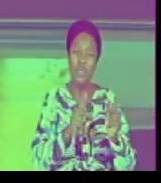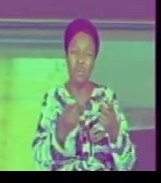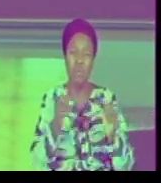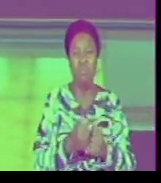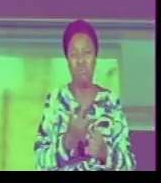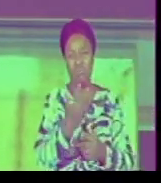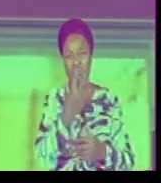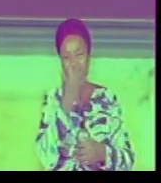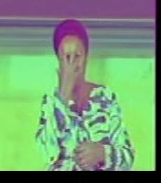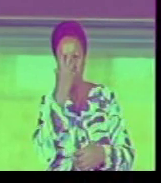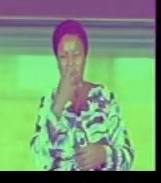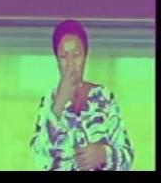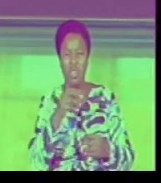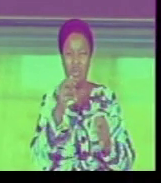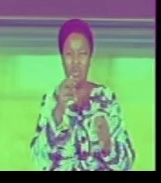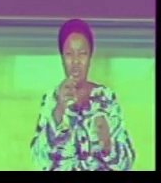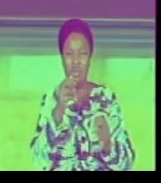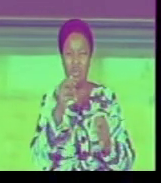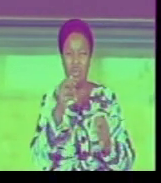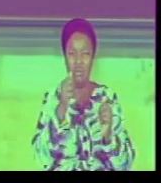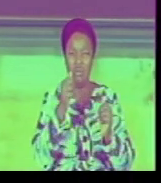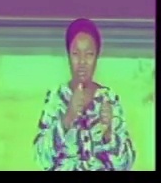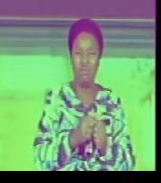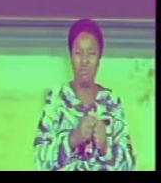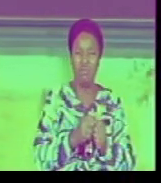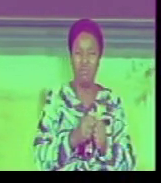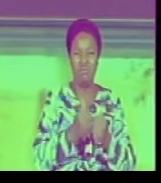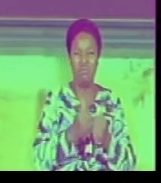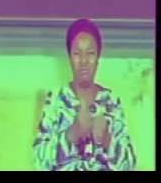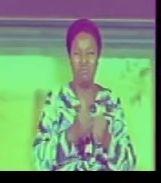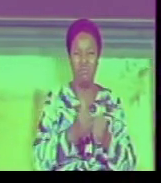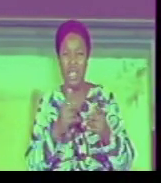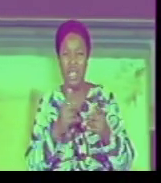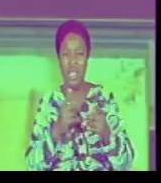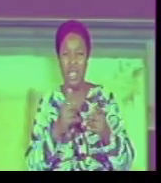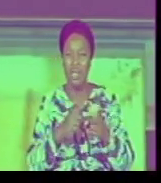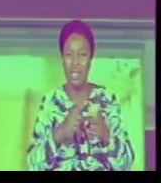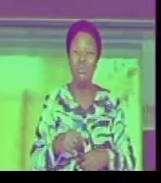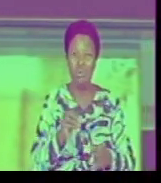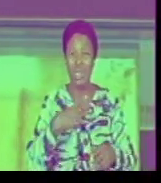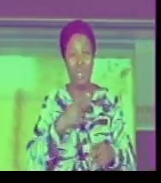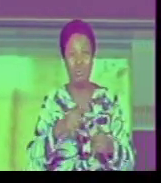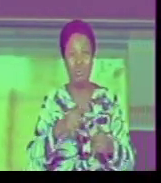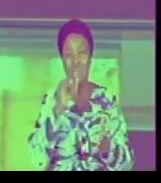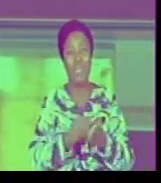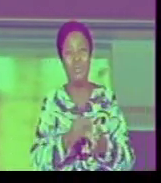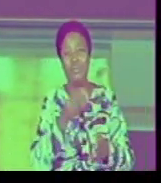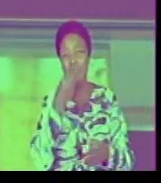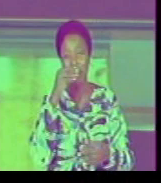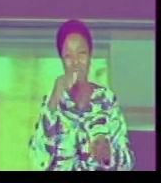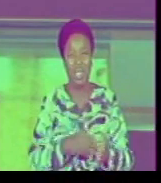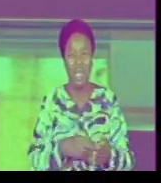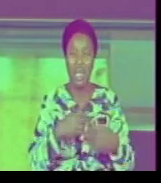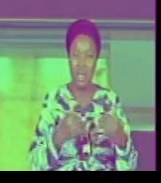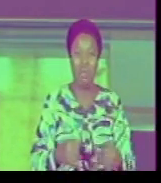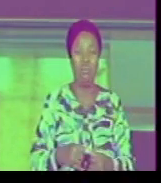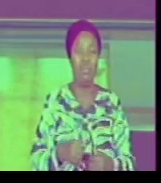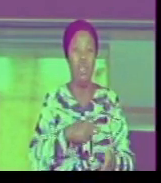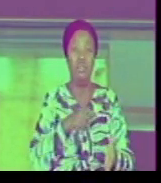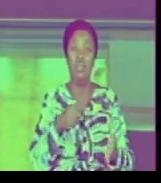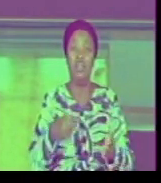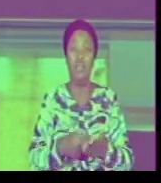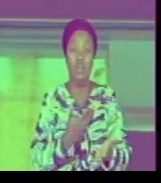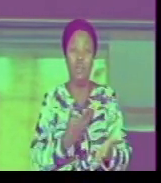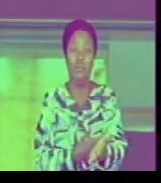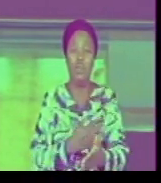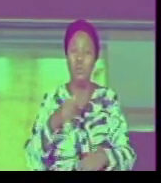have some newcomers there. They have heard about the covenant service of Deeper Life, and they're coming with expectation. And